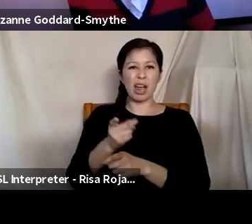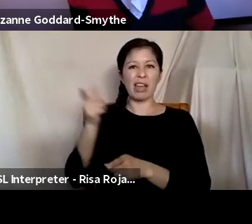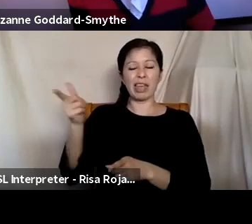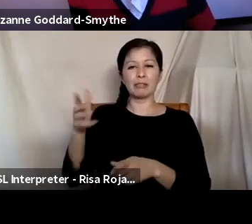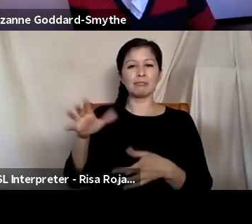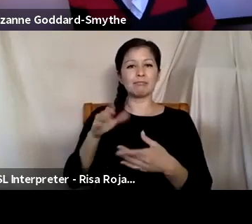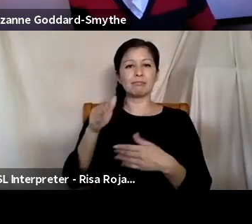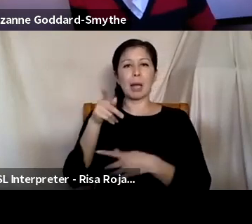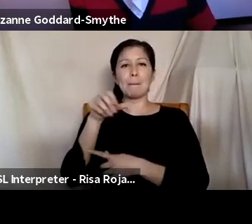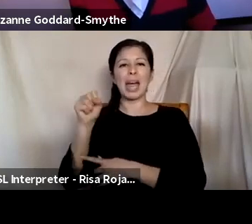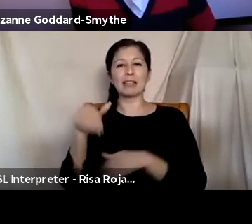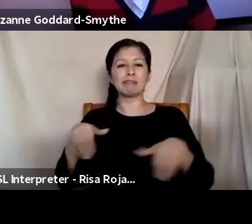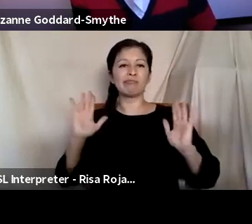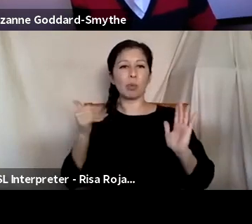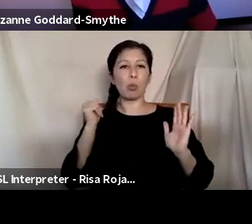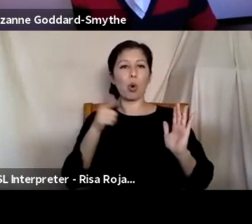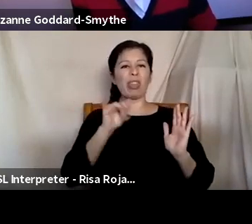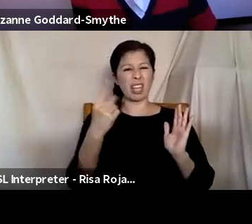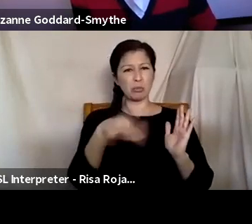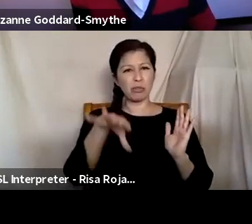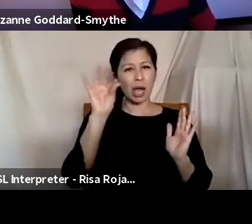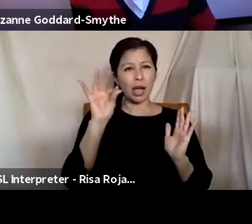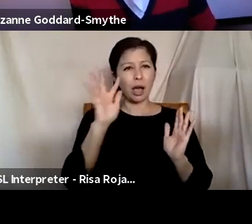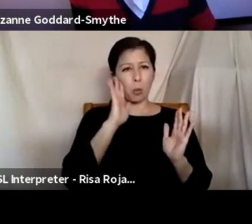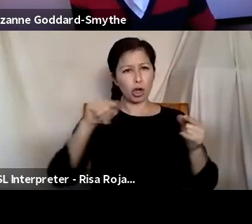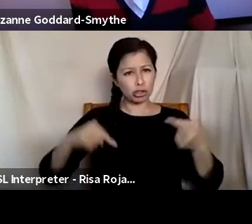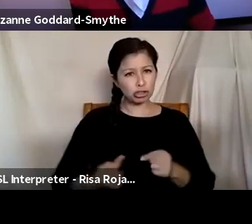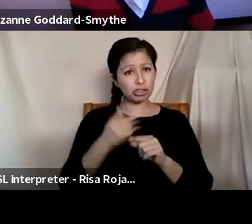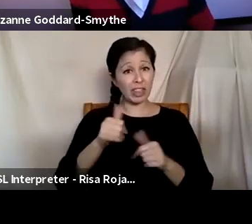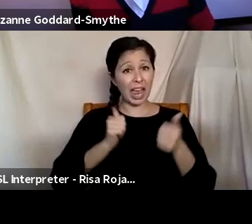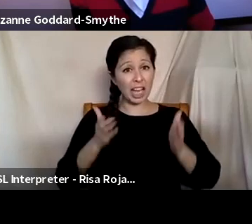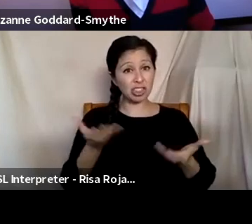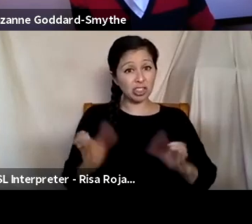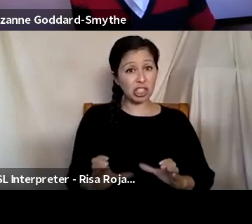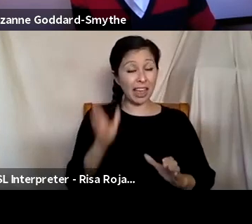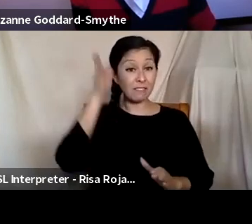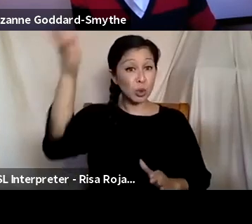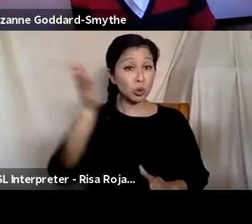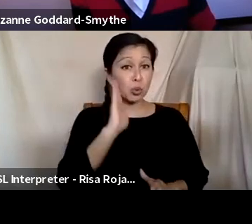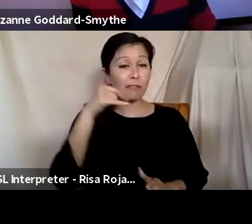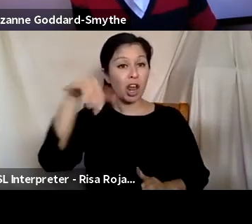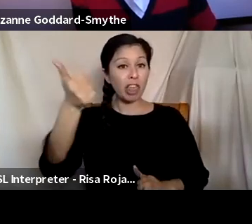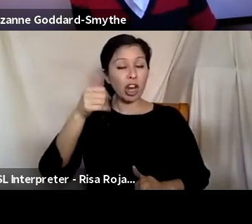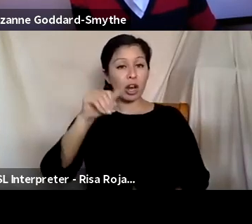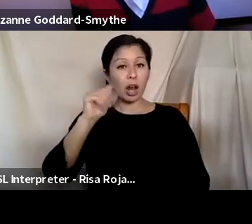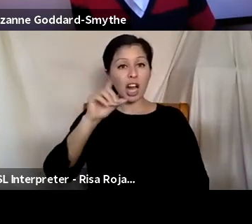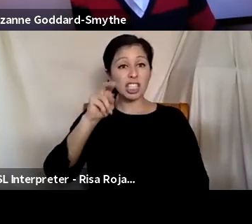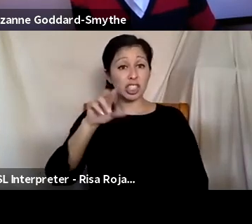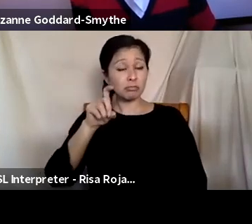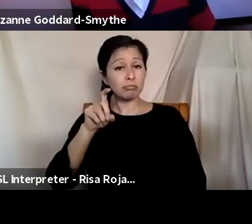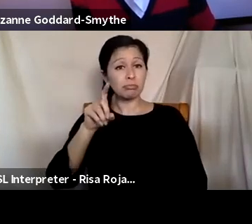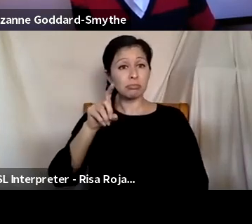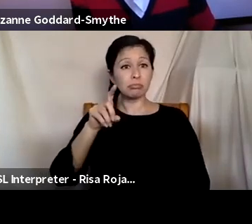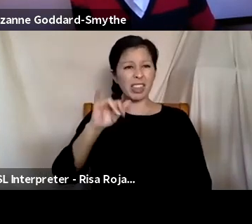the opportunity. Is that something that you find will harm that actor's chances in the future for other auditions? Does a pass bother